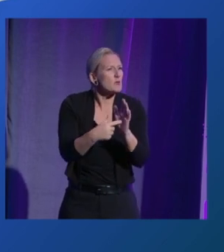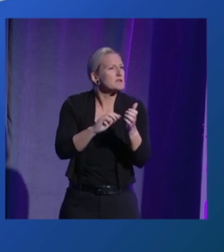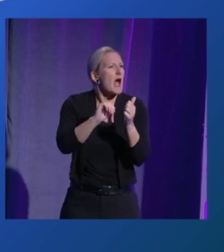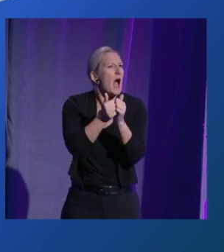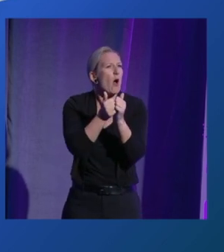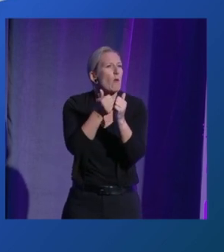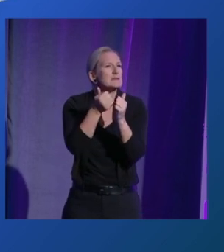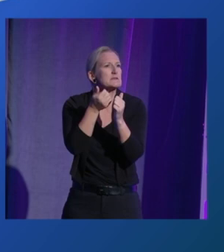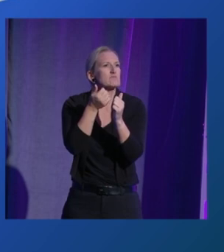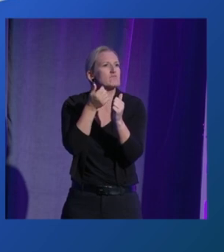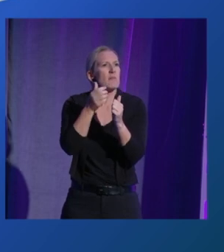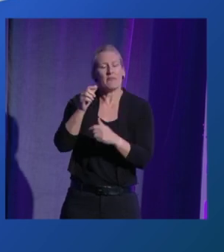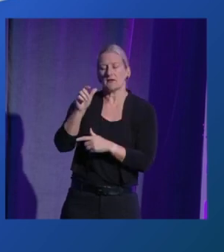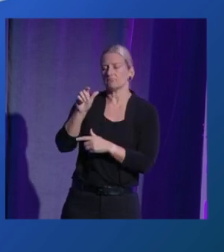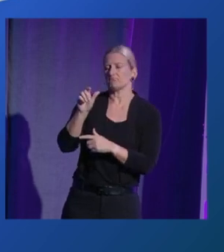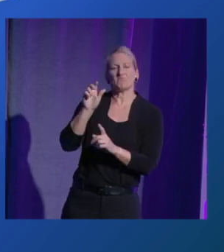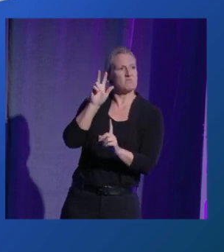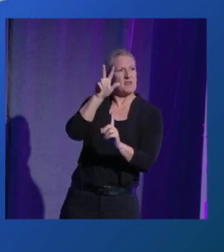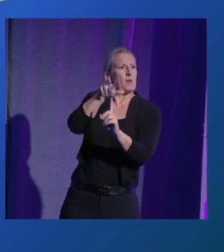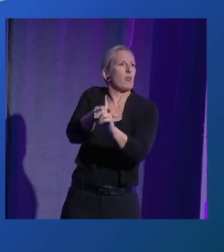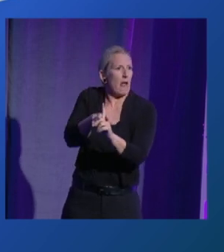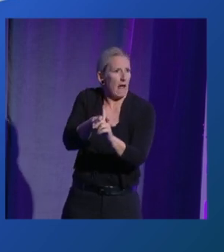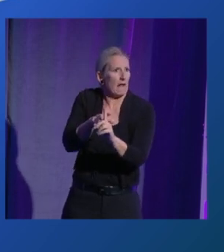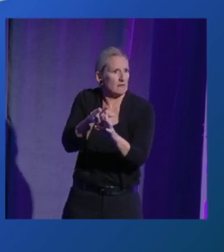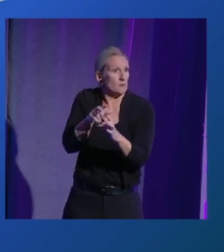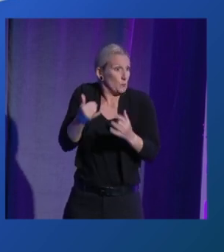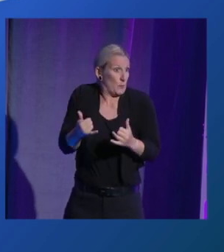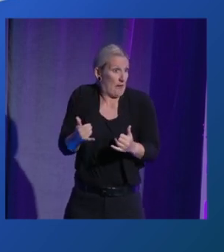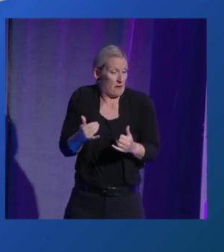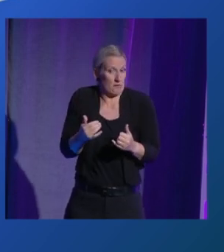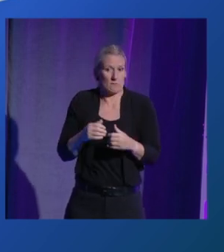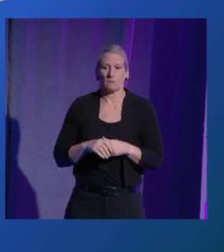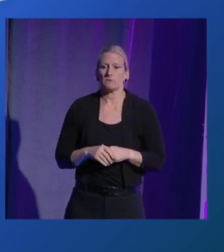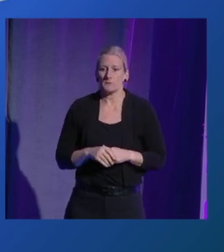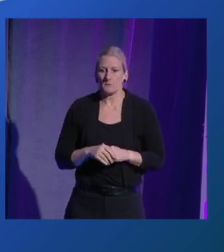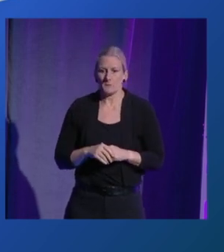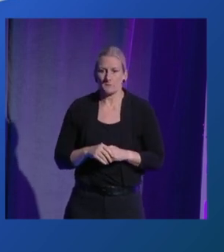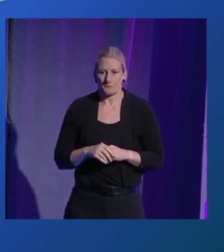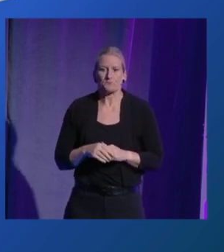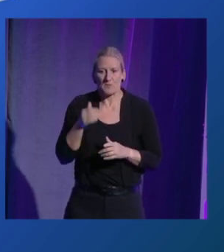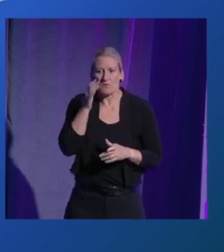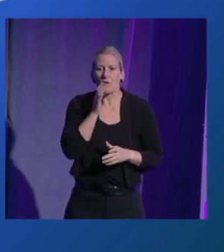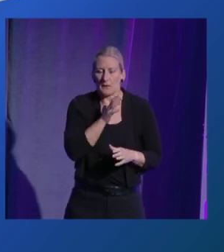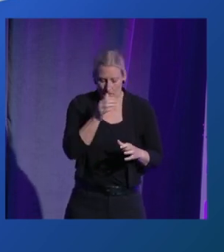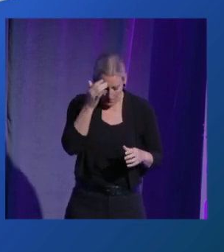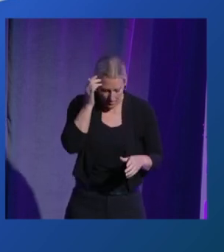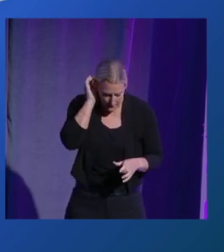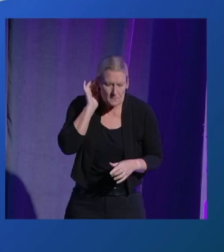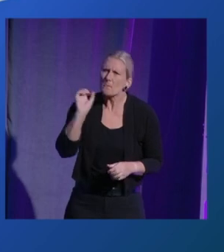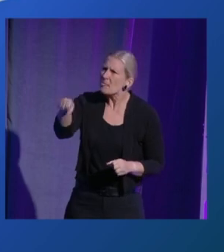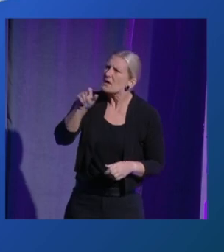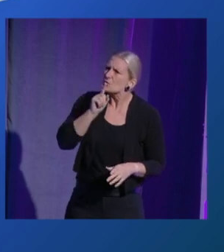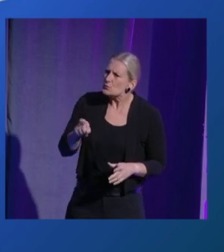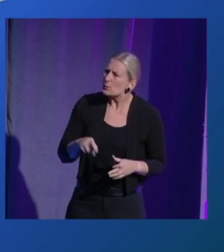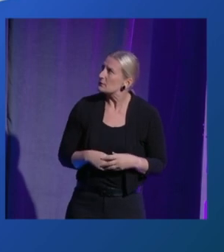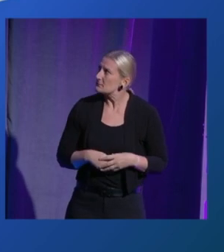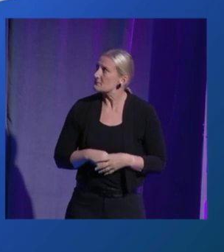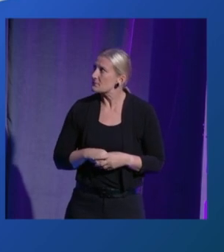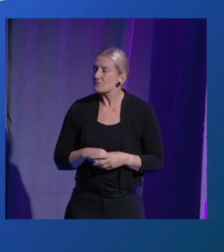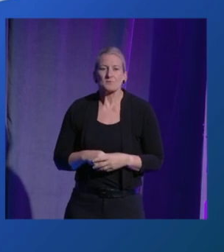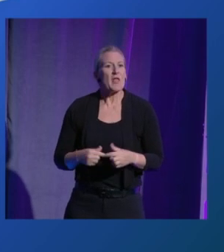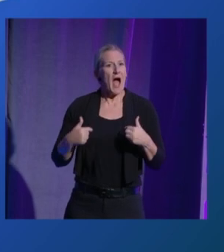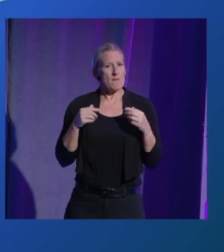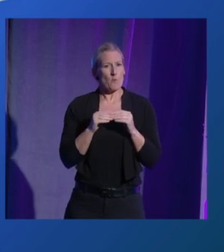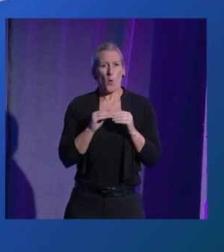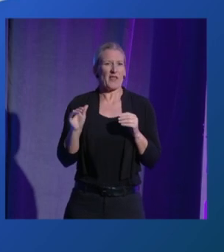scale across Agra Food Systems even today yeah uh sure and I think I represent more the sort of end of the chain